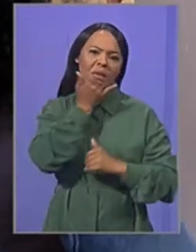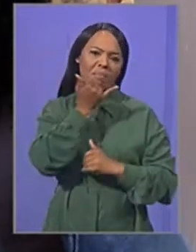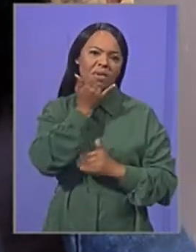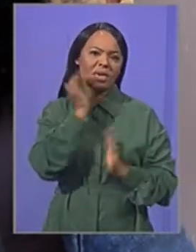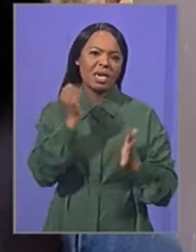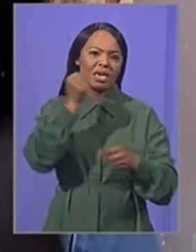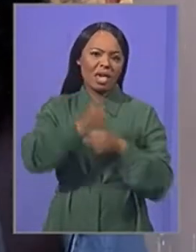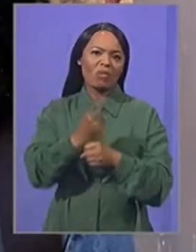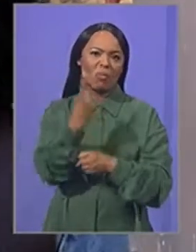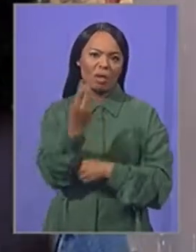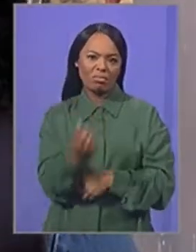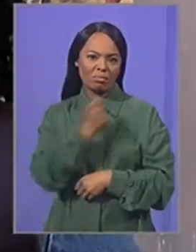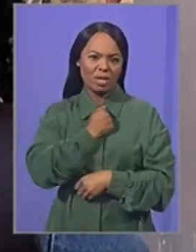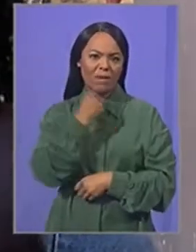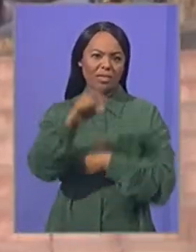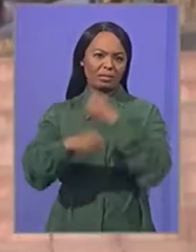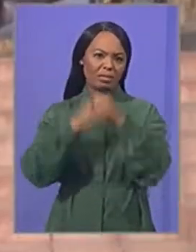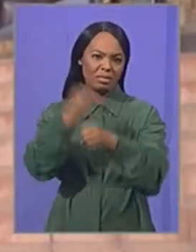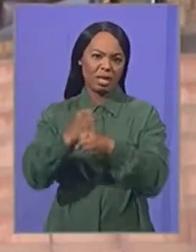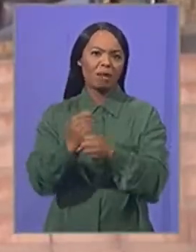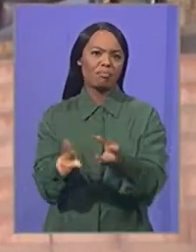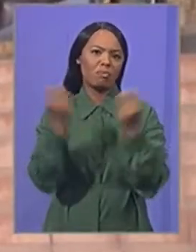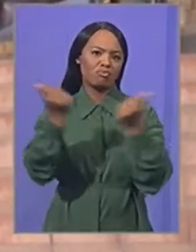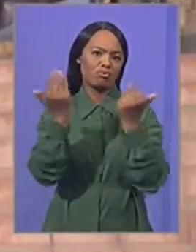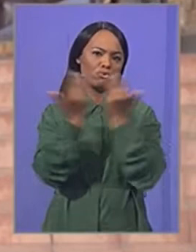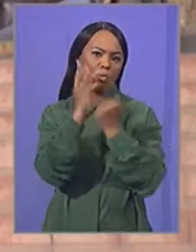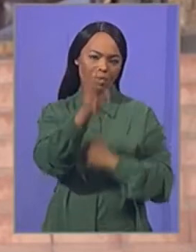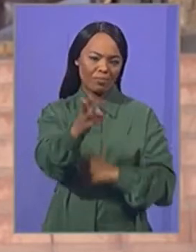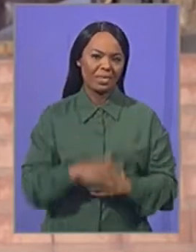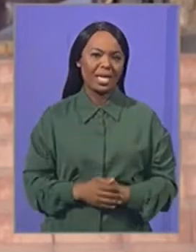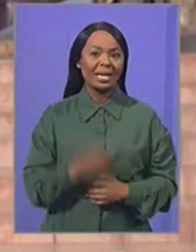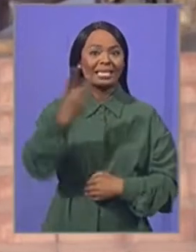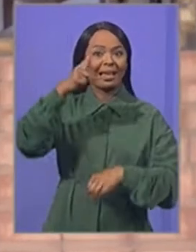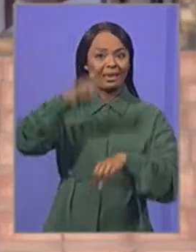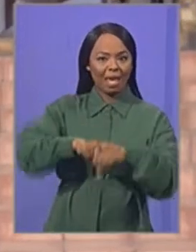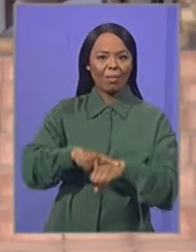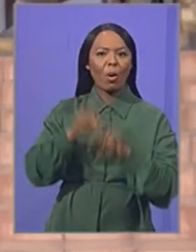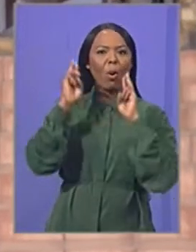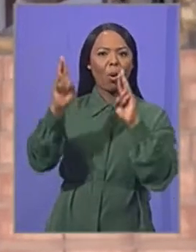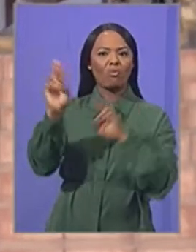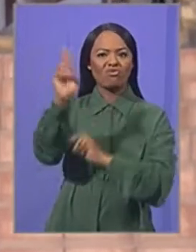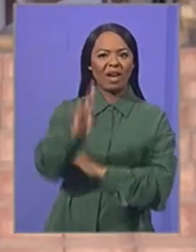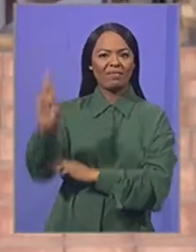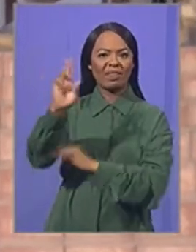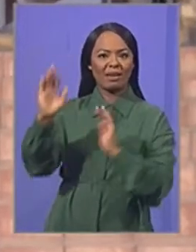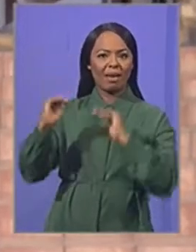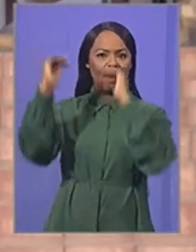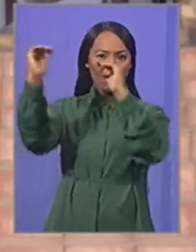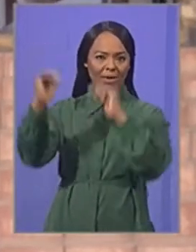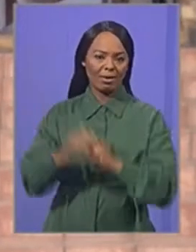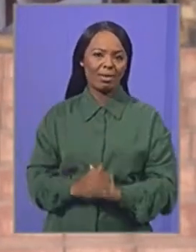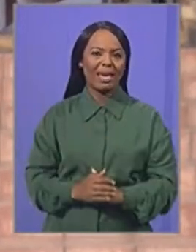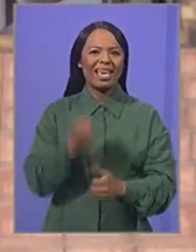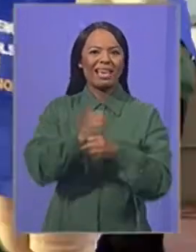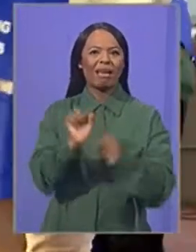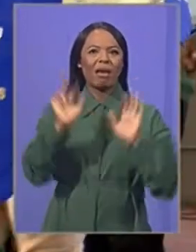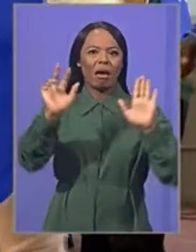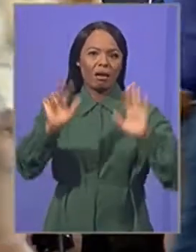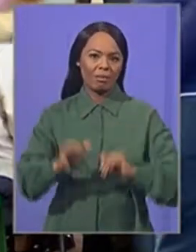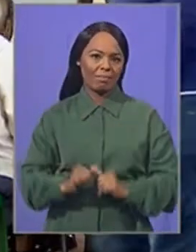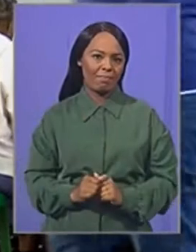grade 1 for next year. It's my second time. I'm hoping for Randfontein High for grade 8.